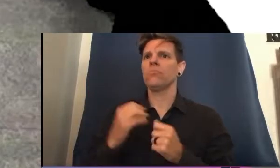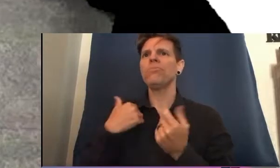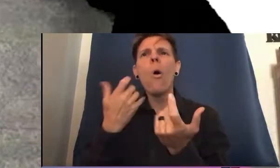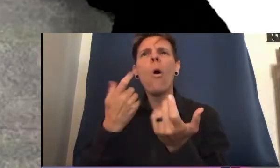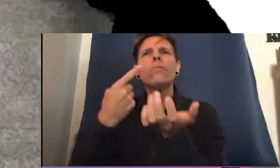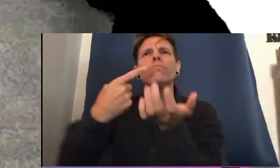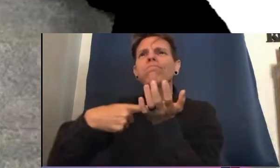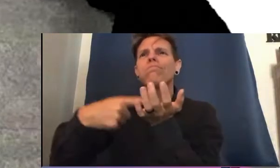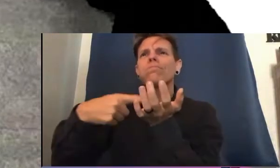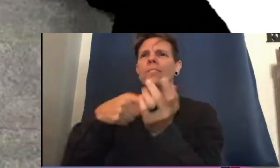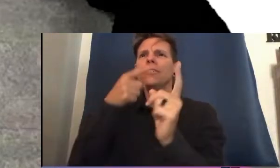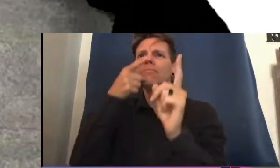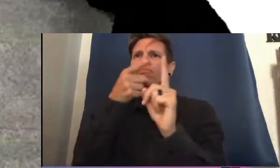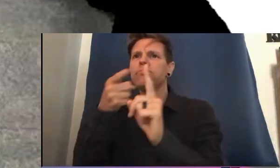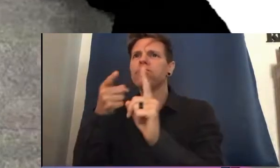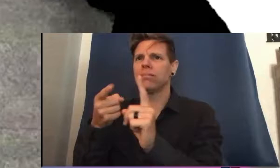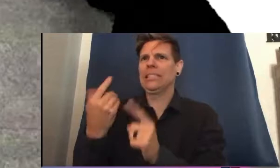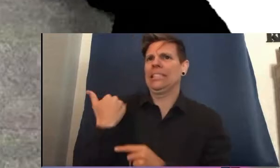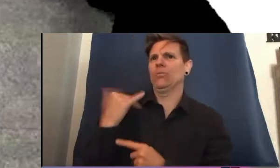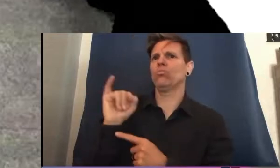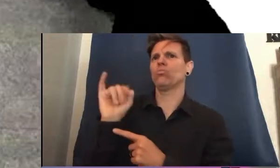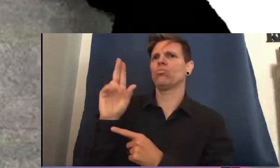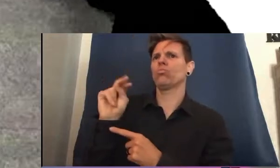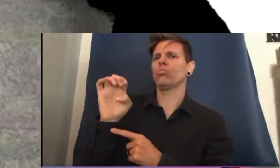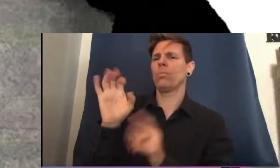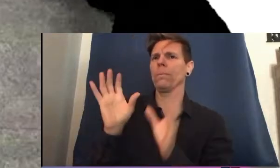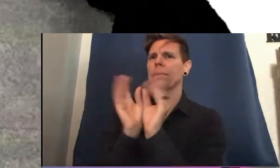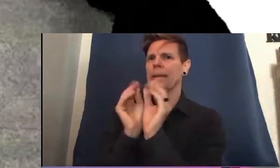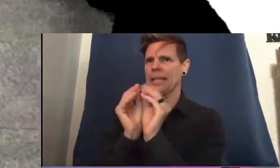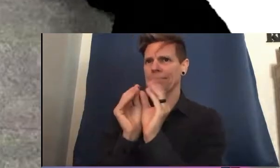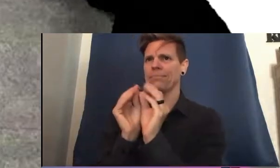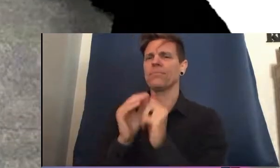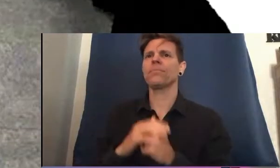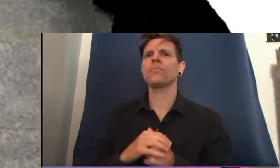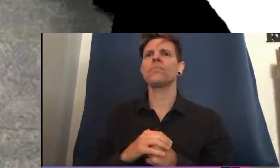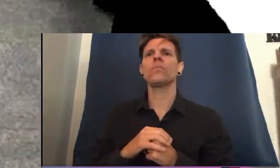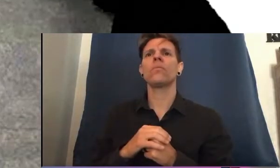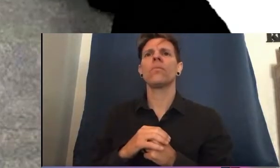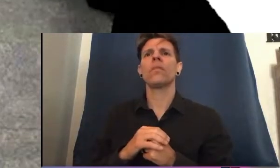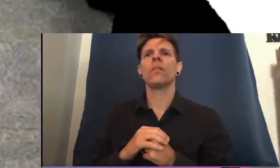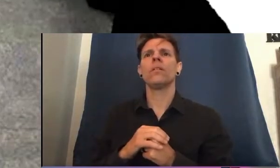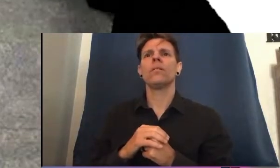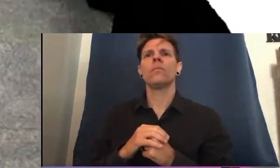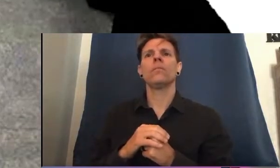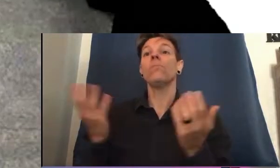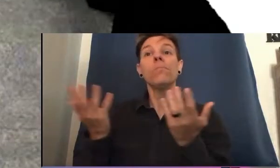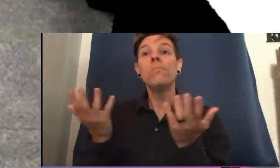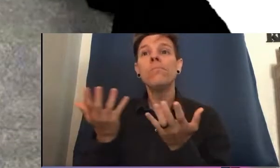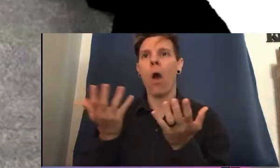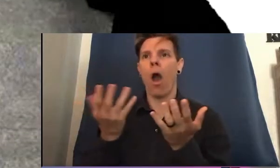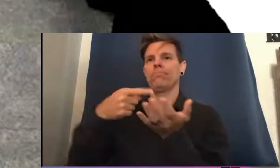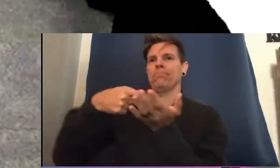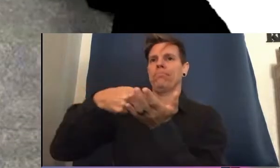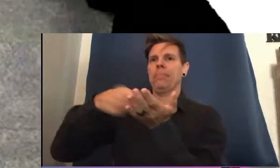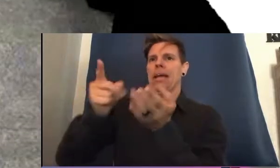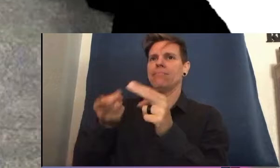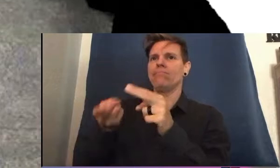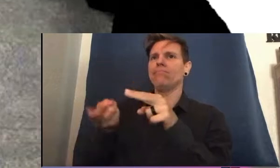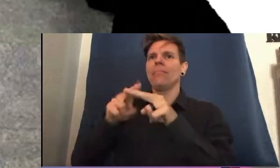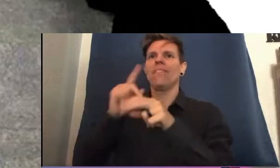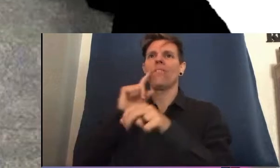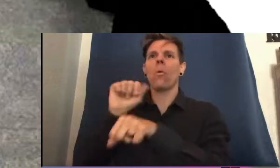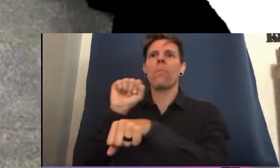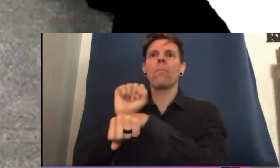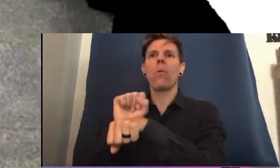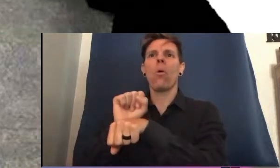meeting, and that is a pay raise and employment agreement for our public health director. And if you'll